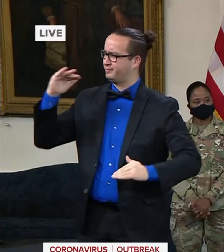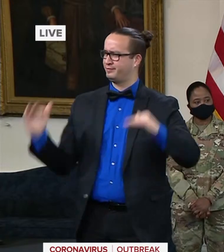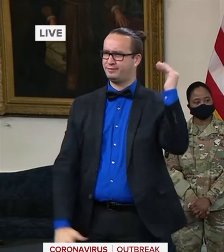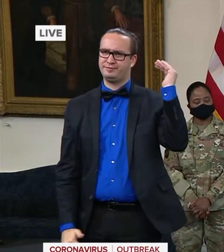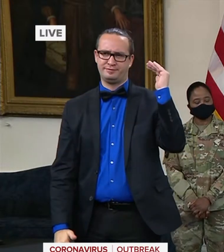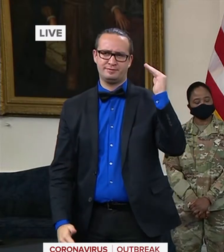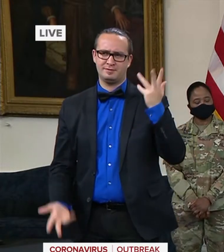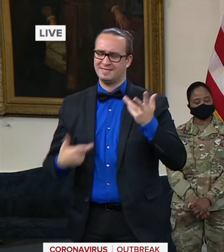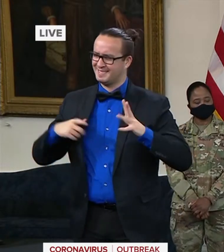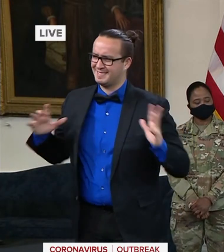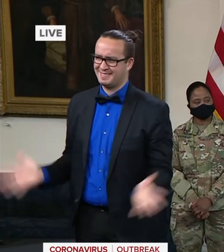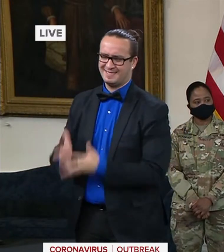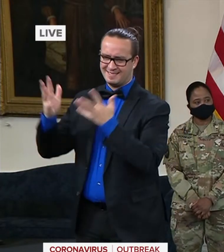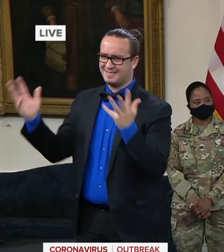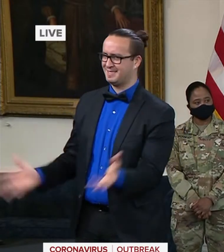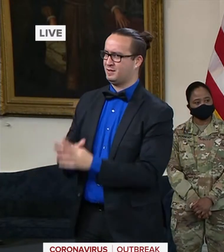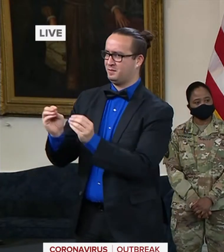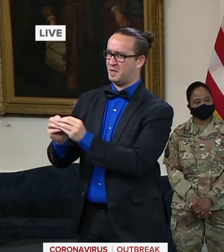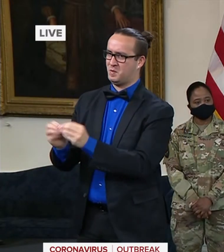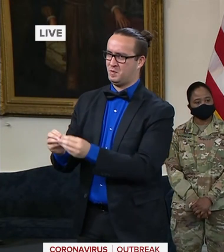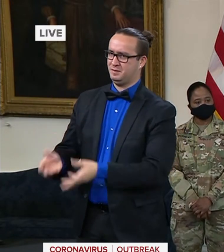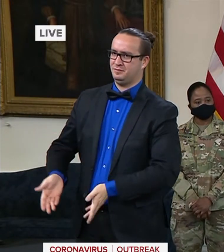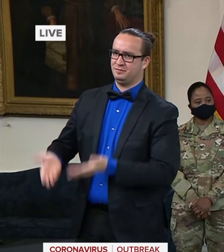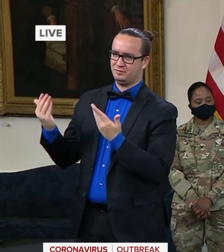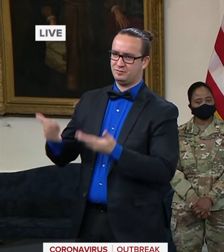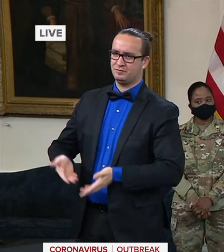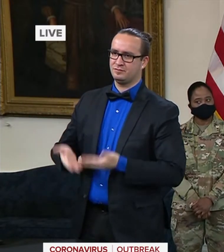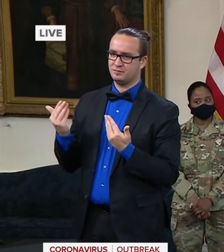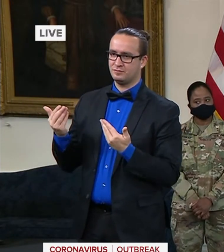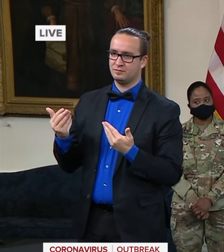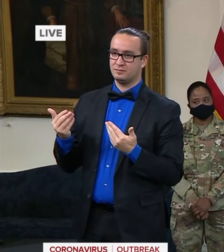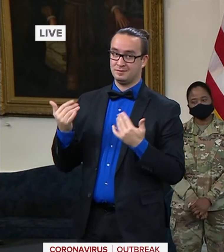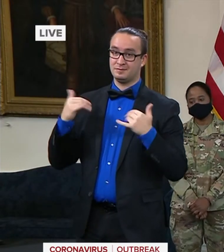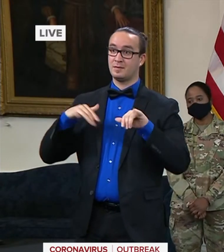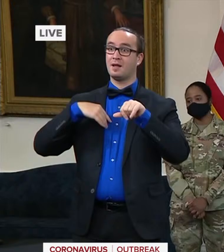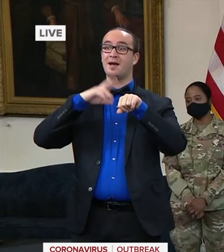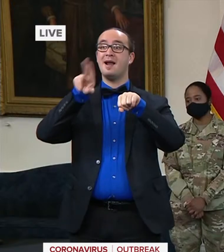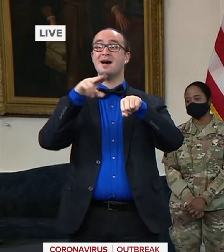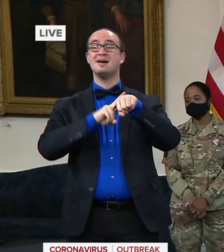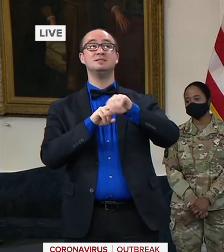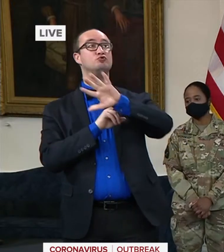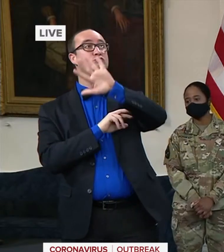national average, but not good enough, and we're going to keep working.